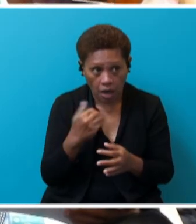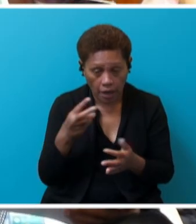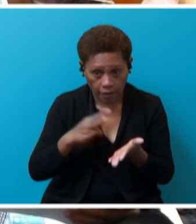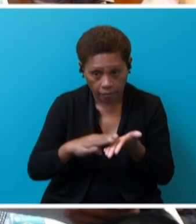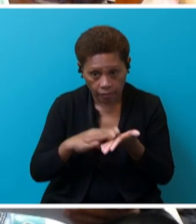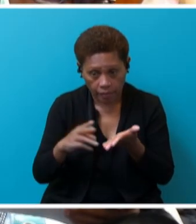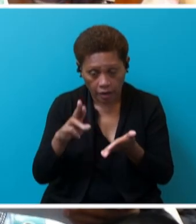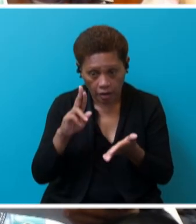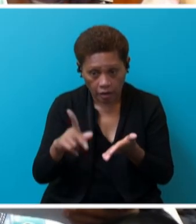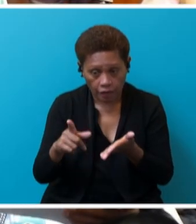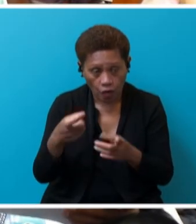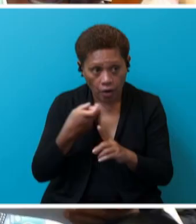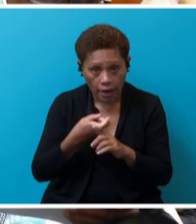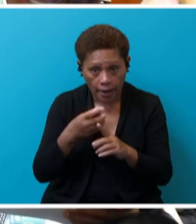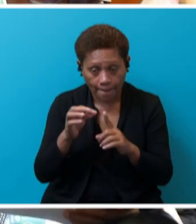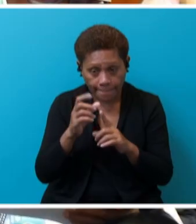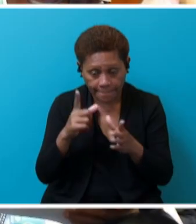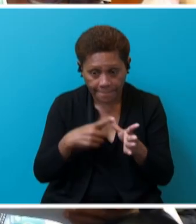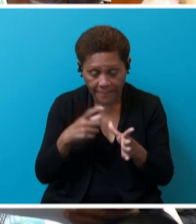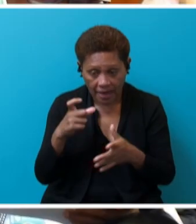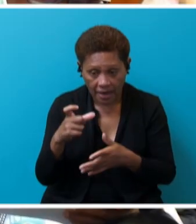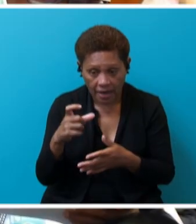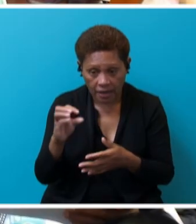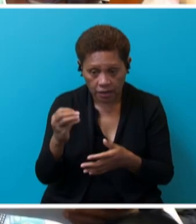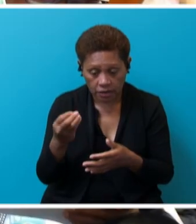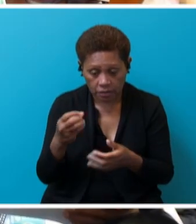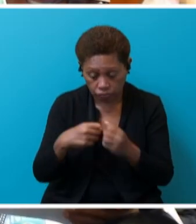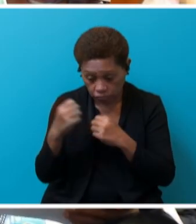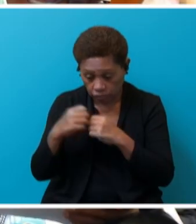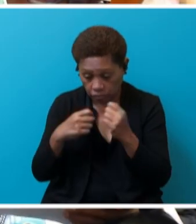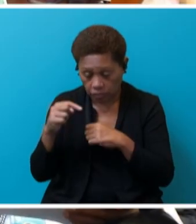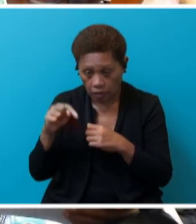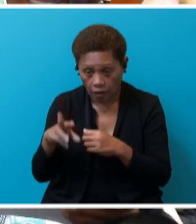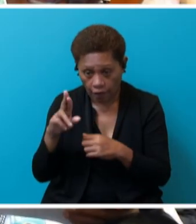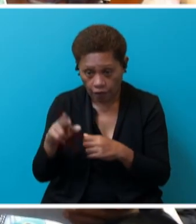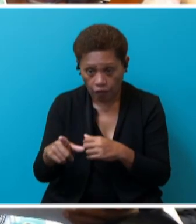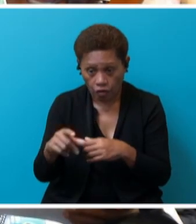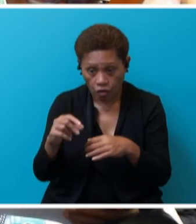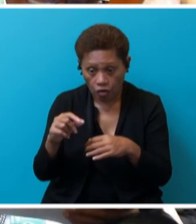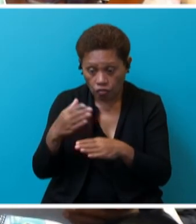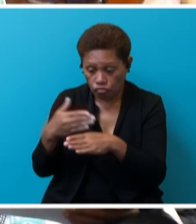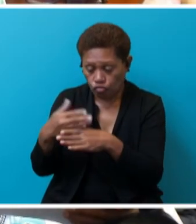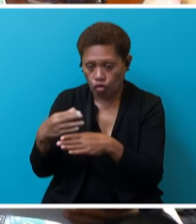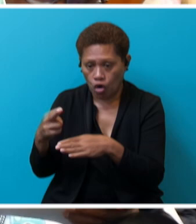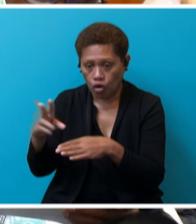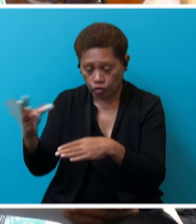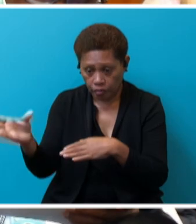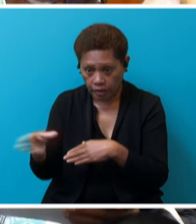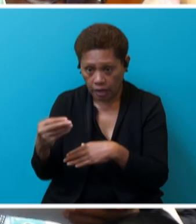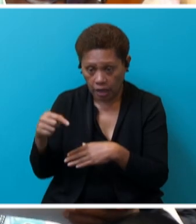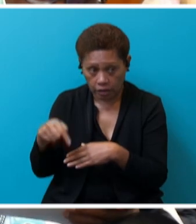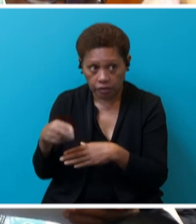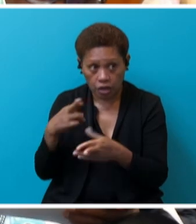for CAPEX, capital expenditure, and 123 million for operational expenditure. I'm pleased to report